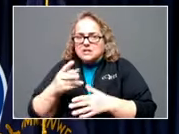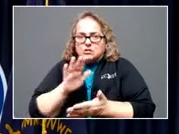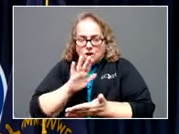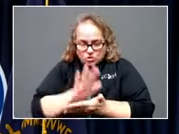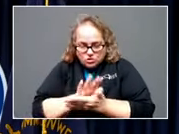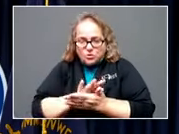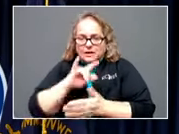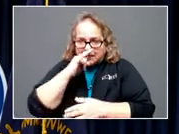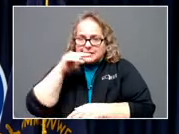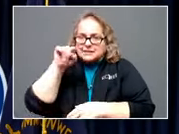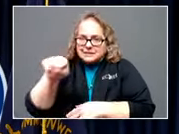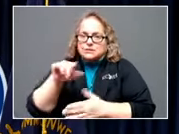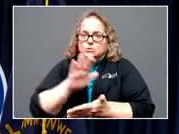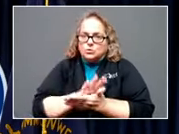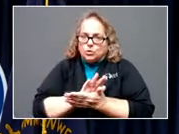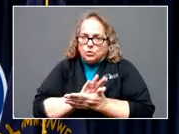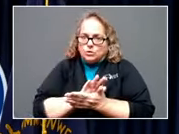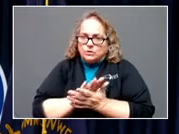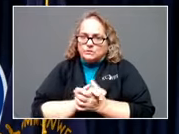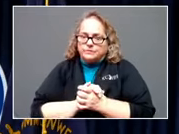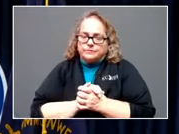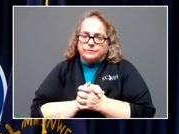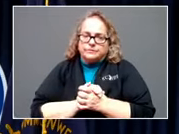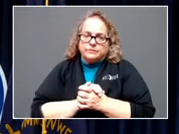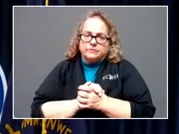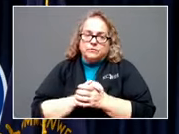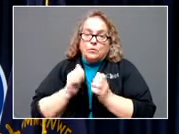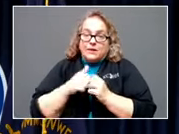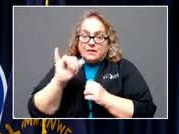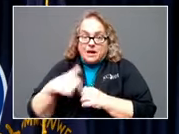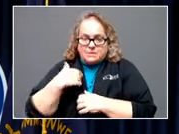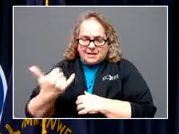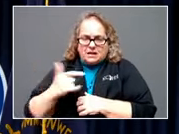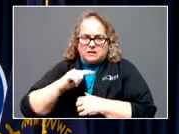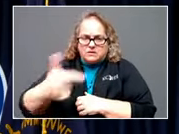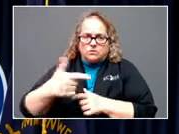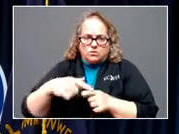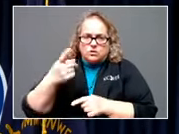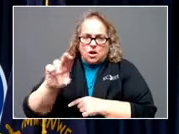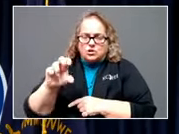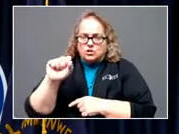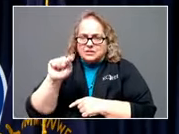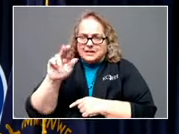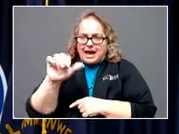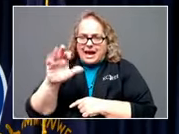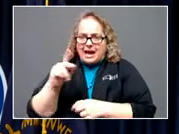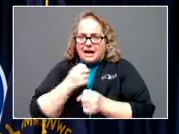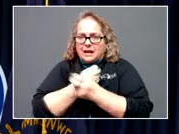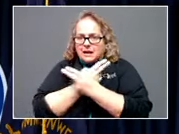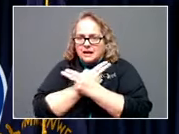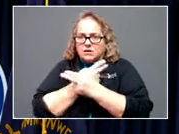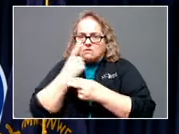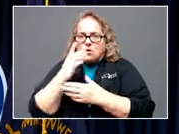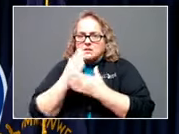in school with in-person learning. With that, let me turn it over to Dr. Stack for a number of updates, and then we'll come back